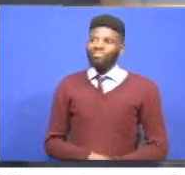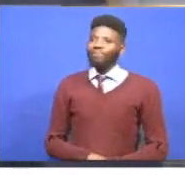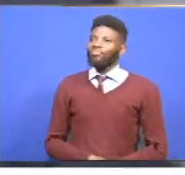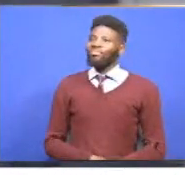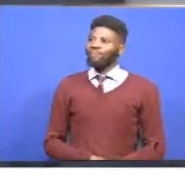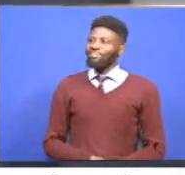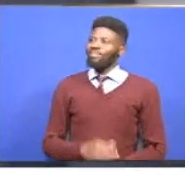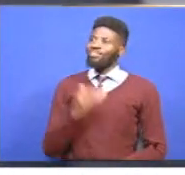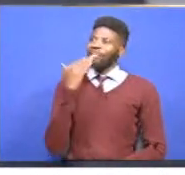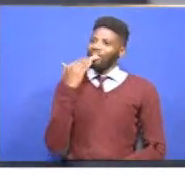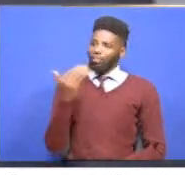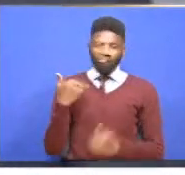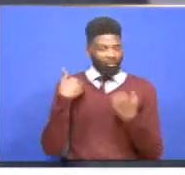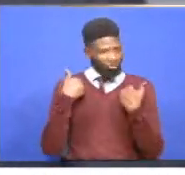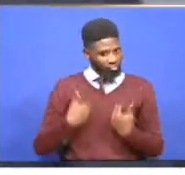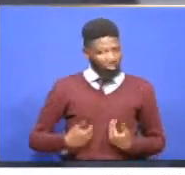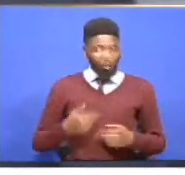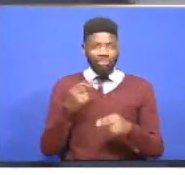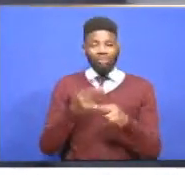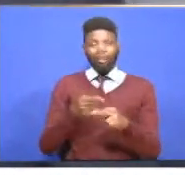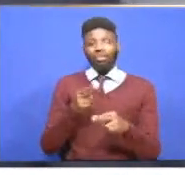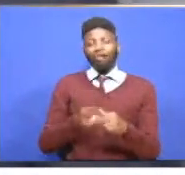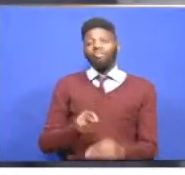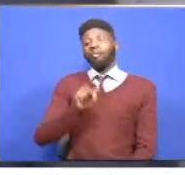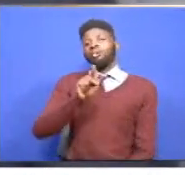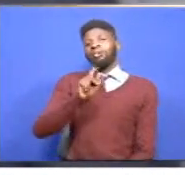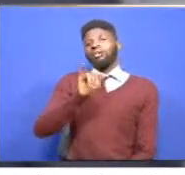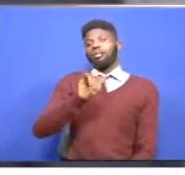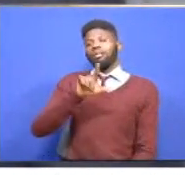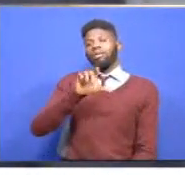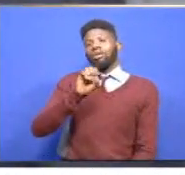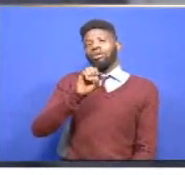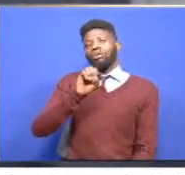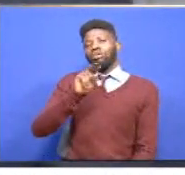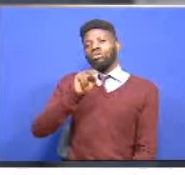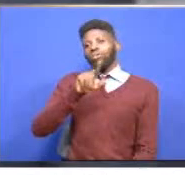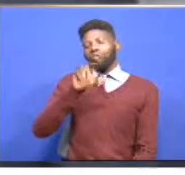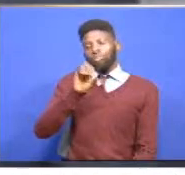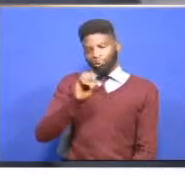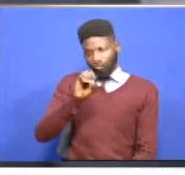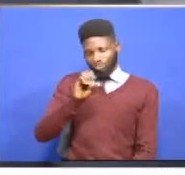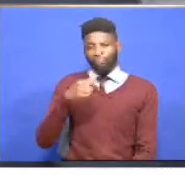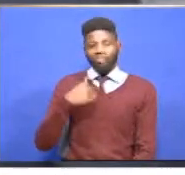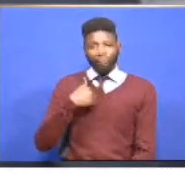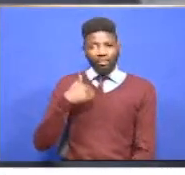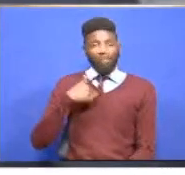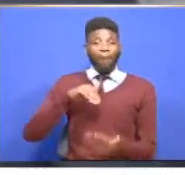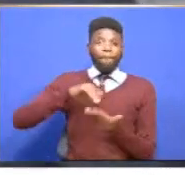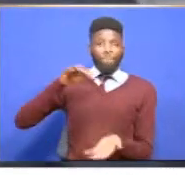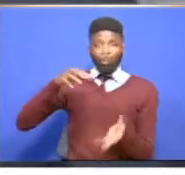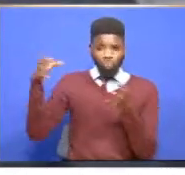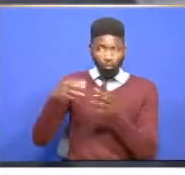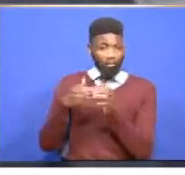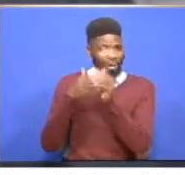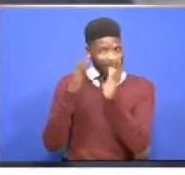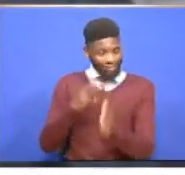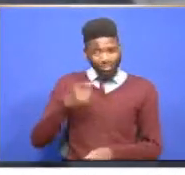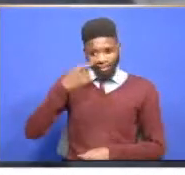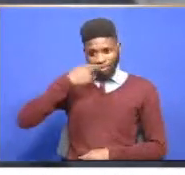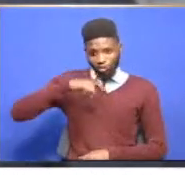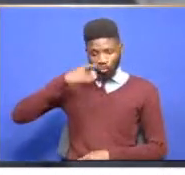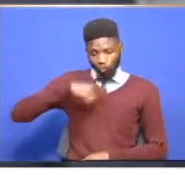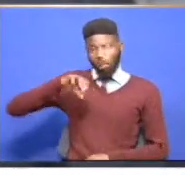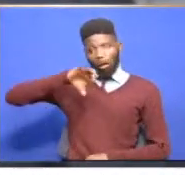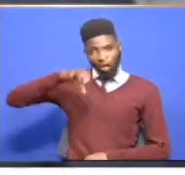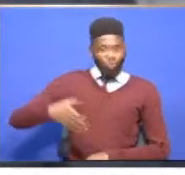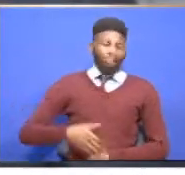Thank you very much. My name is Peter Kilonzo, alias Tangawizi. I'm the majority leader of Kitui County.